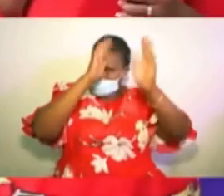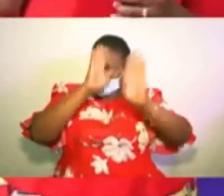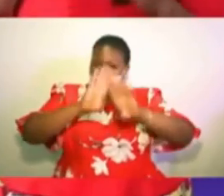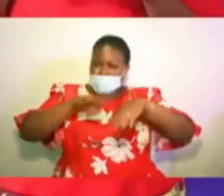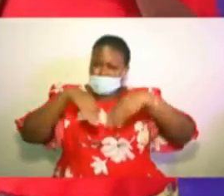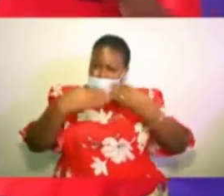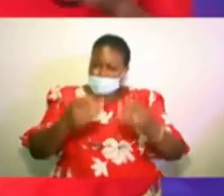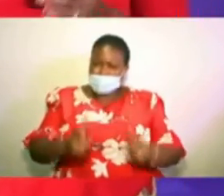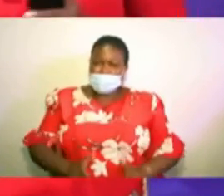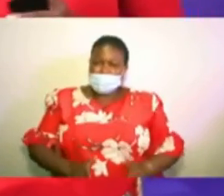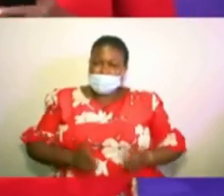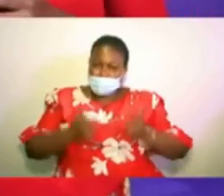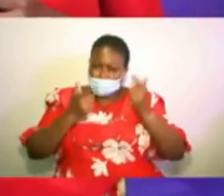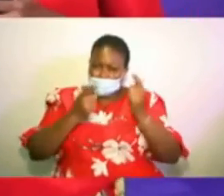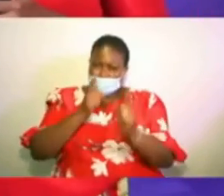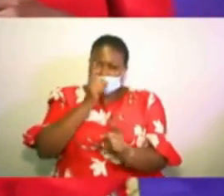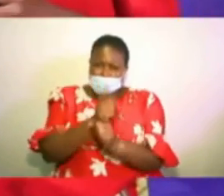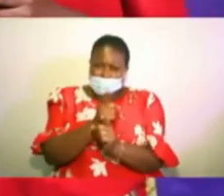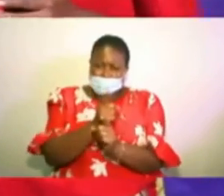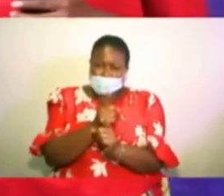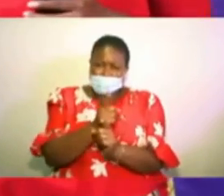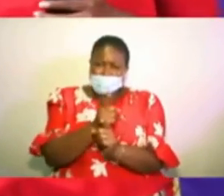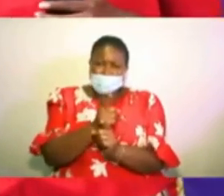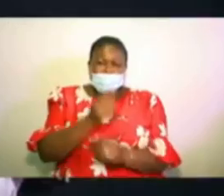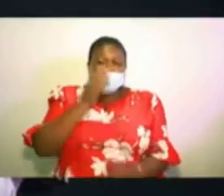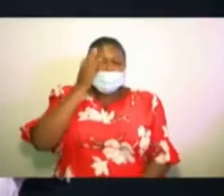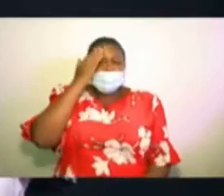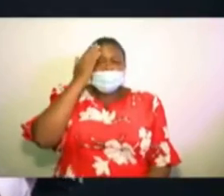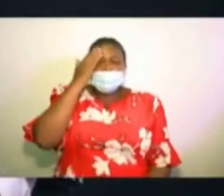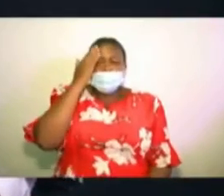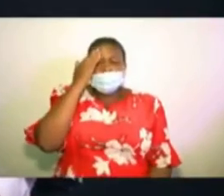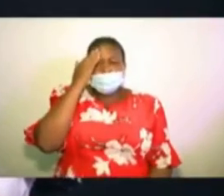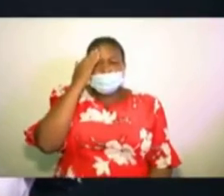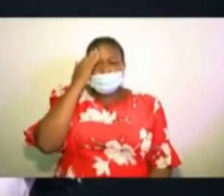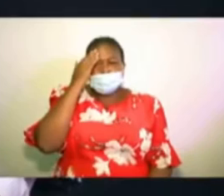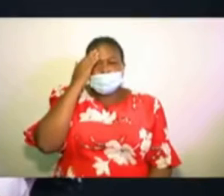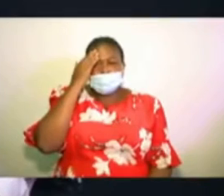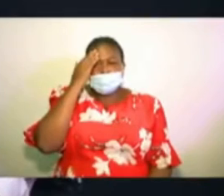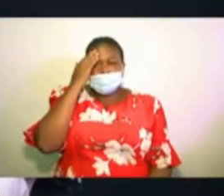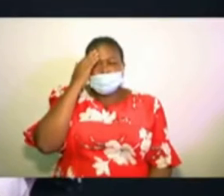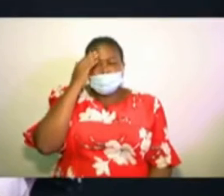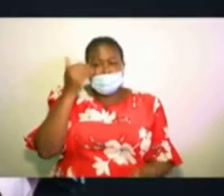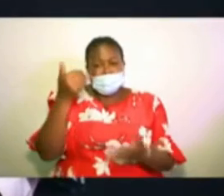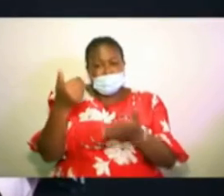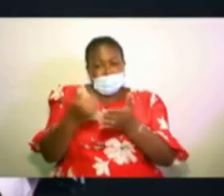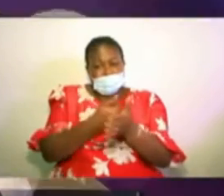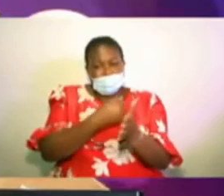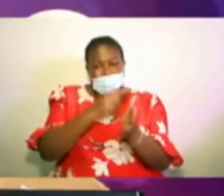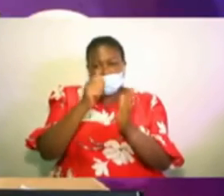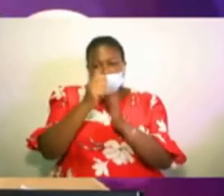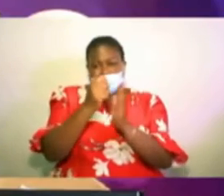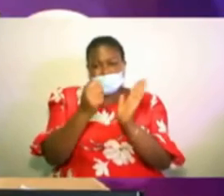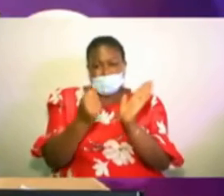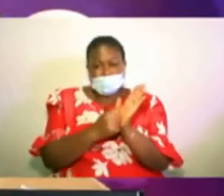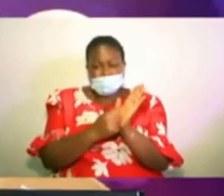Dieu le Père donne la vie. And we know from the New Testament,